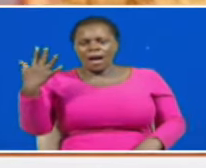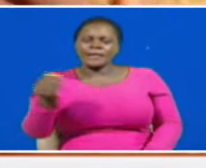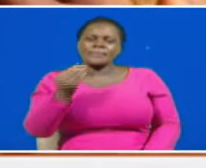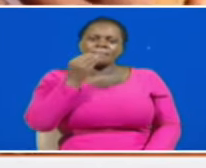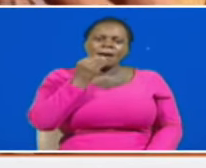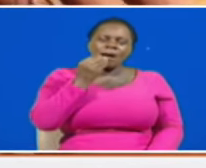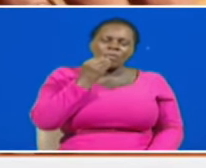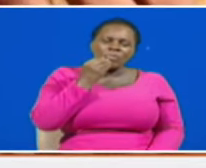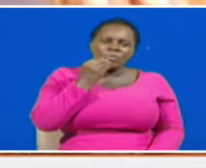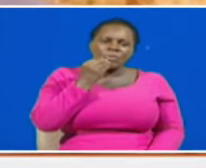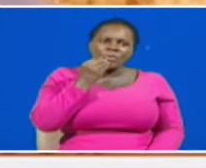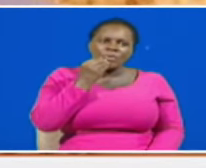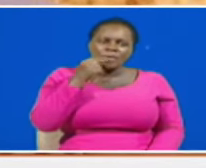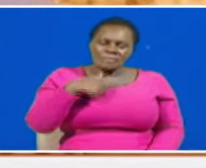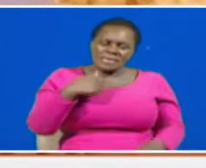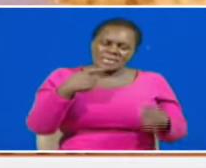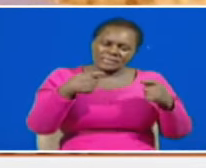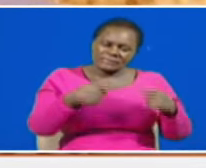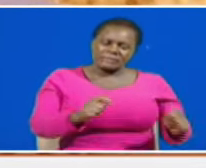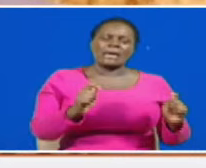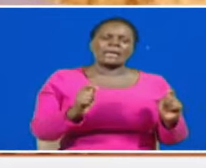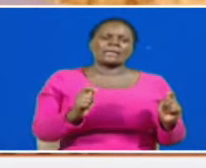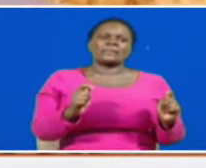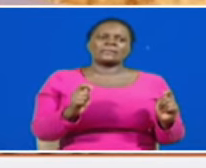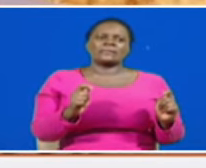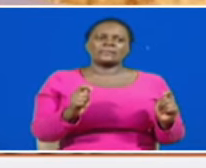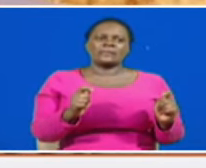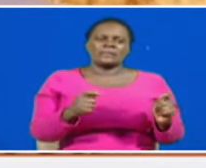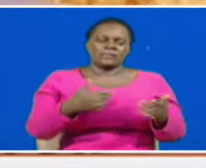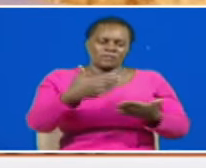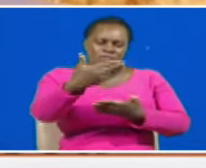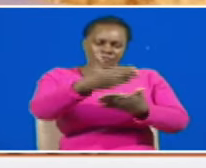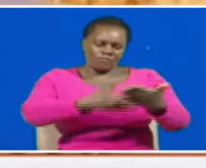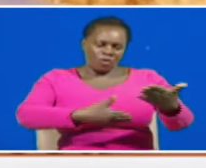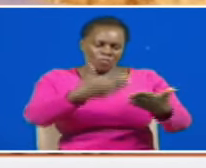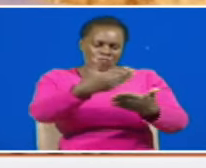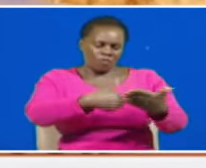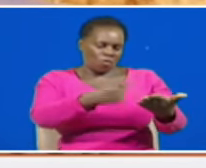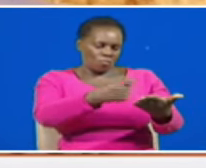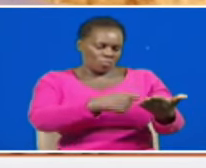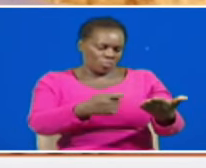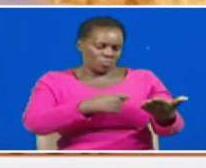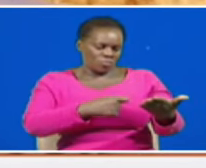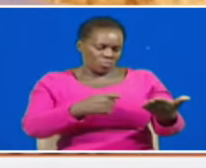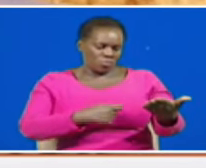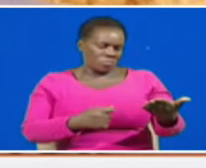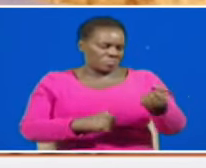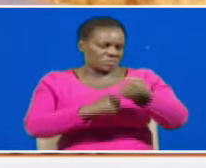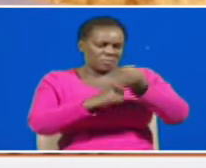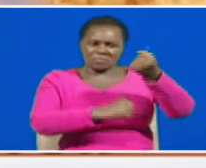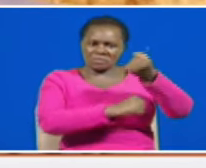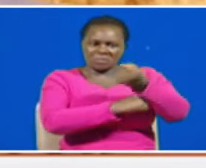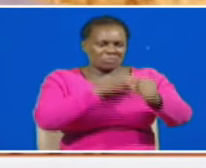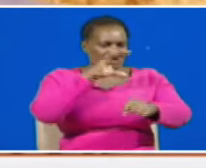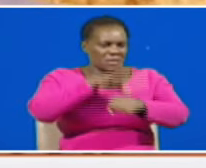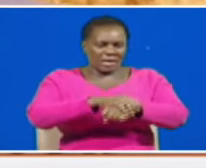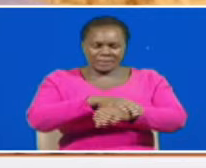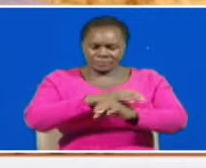Sasa nikajaribu tukajaza form za bursary. Tumejaza bursary na paka sasa